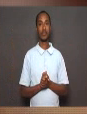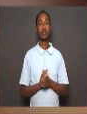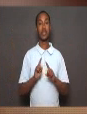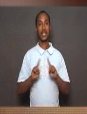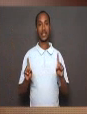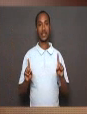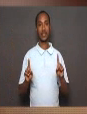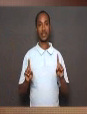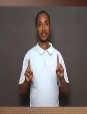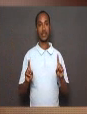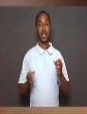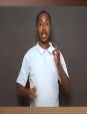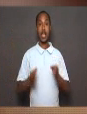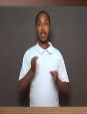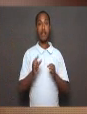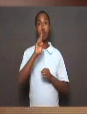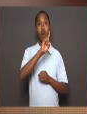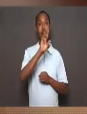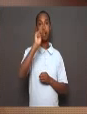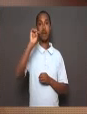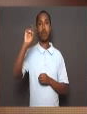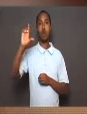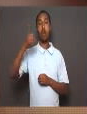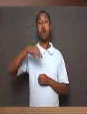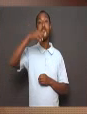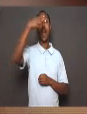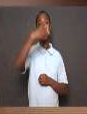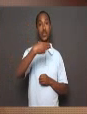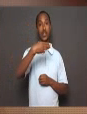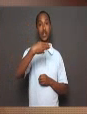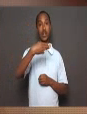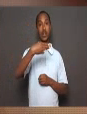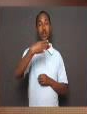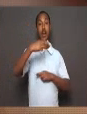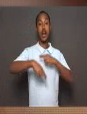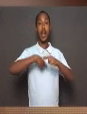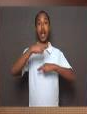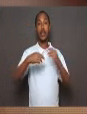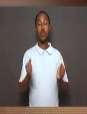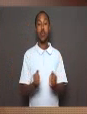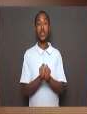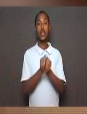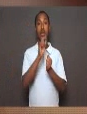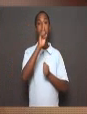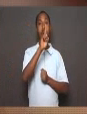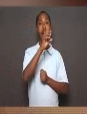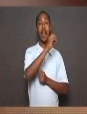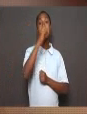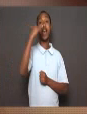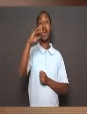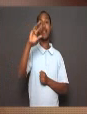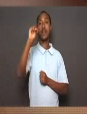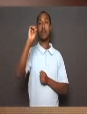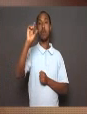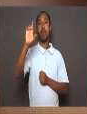However, if 1 mole of hydrogen were to react with 1.5